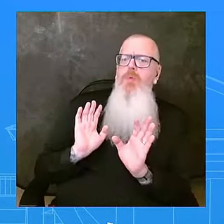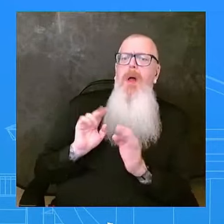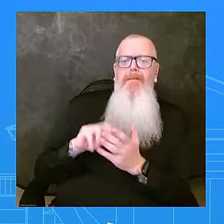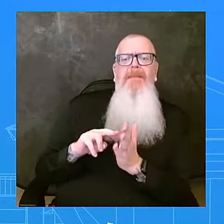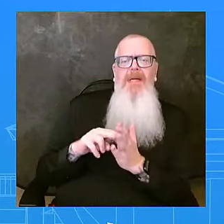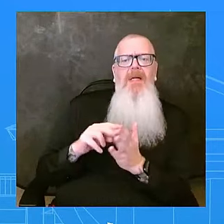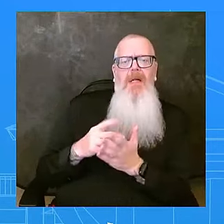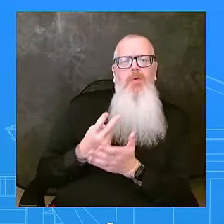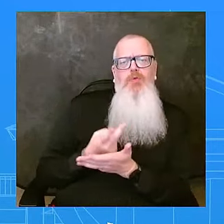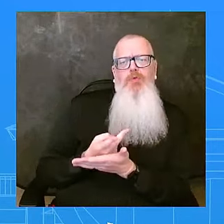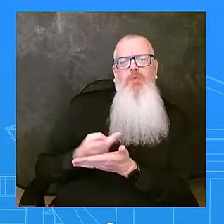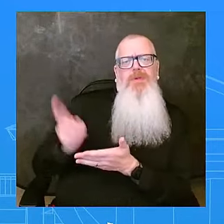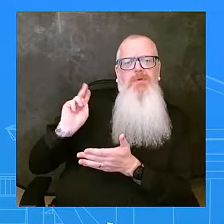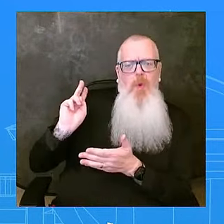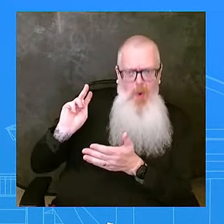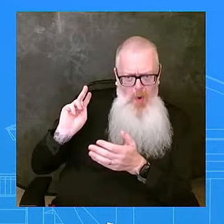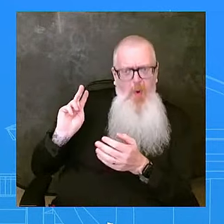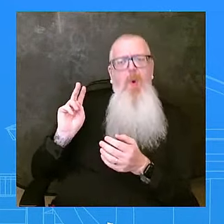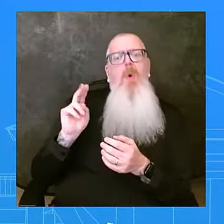about